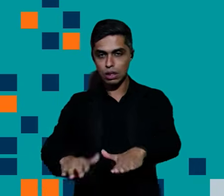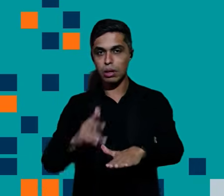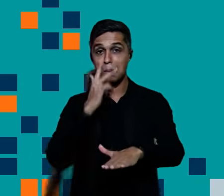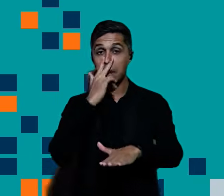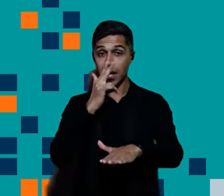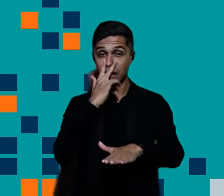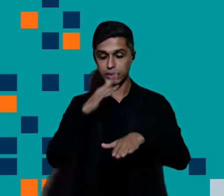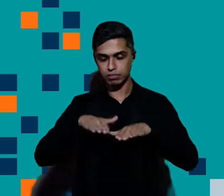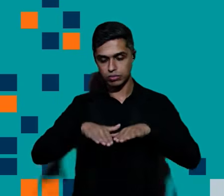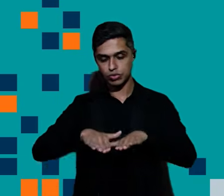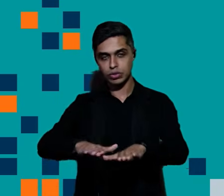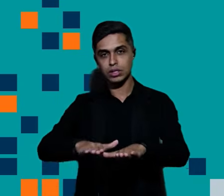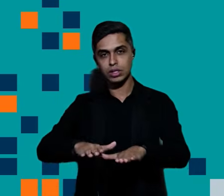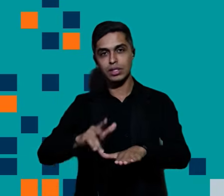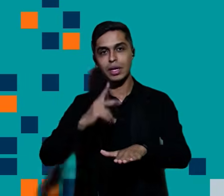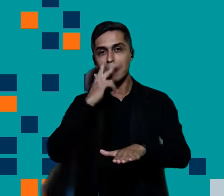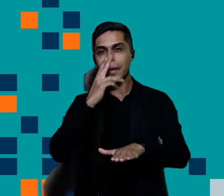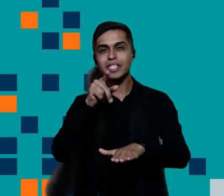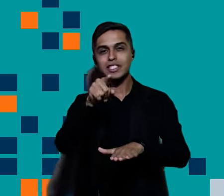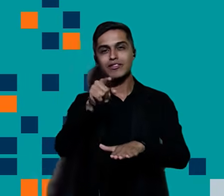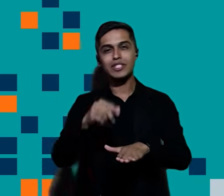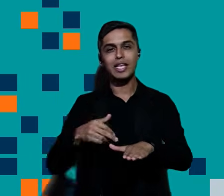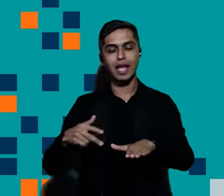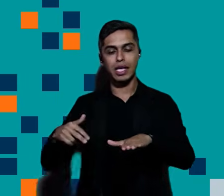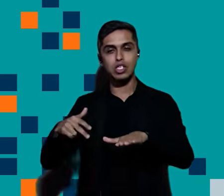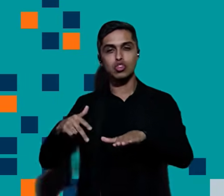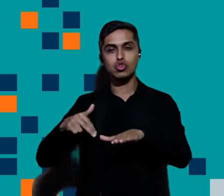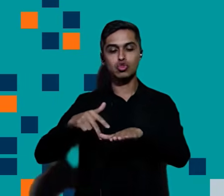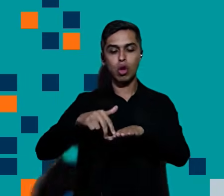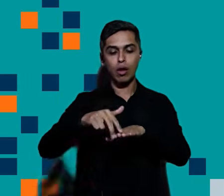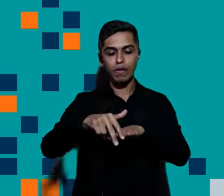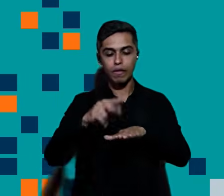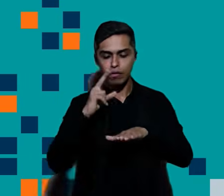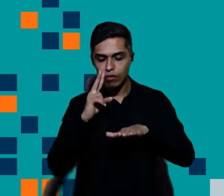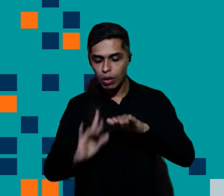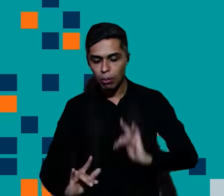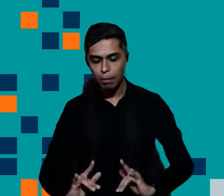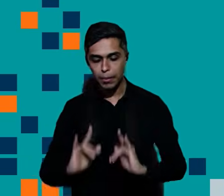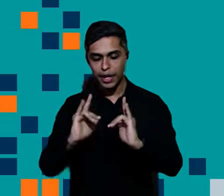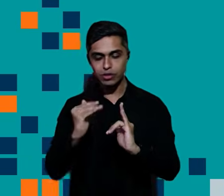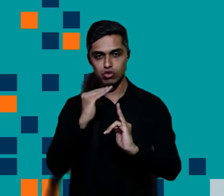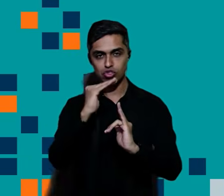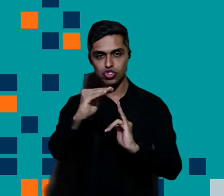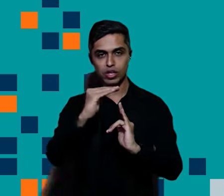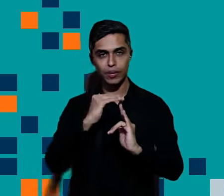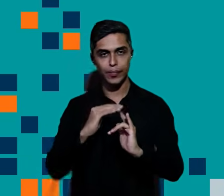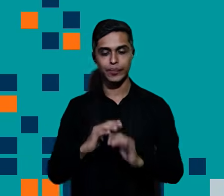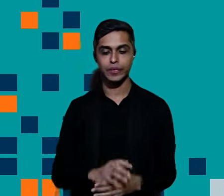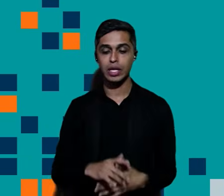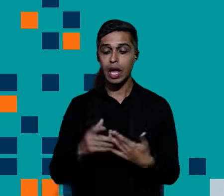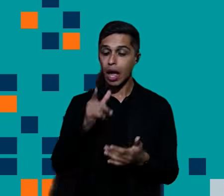the building. Then use the wastewater to create this